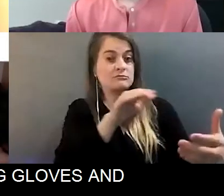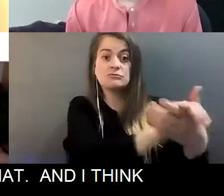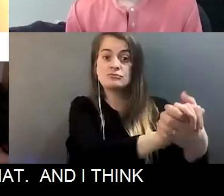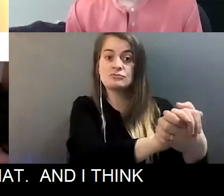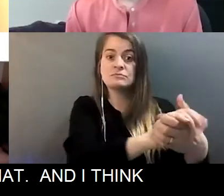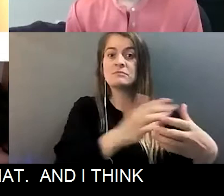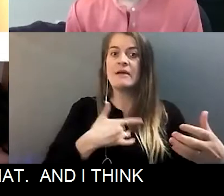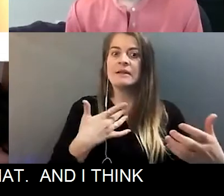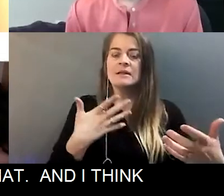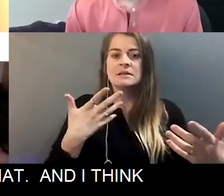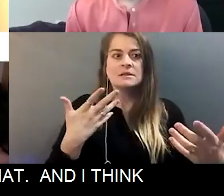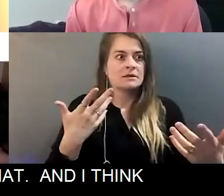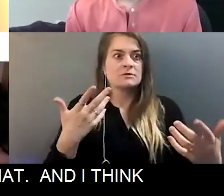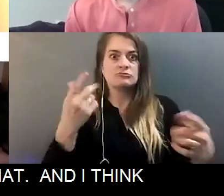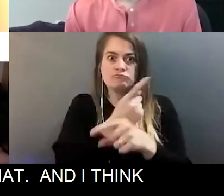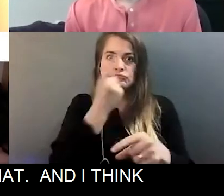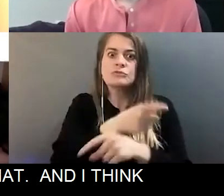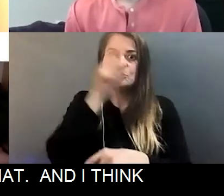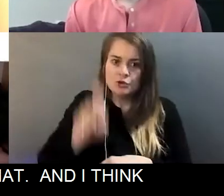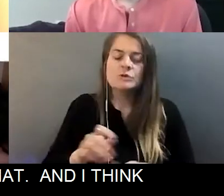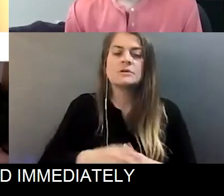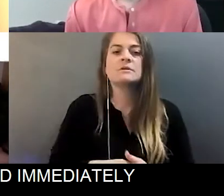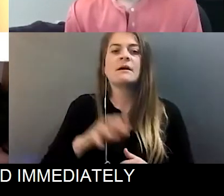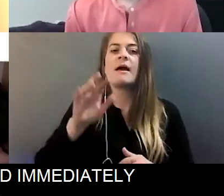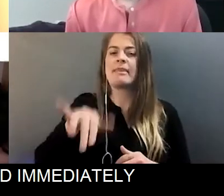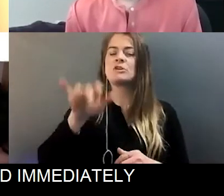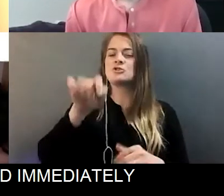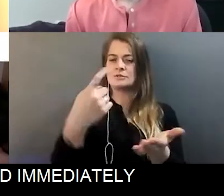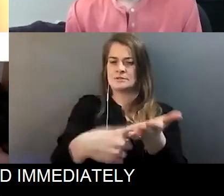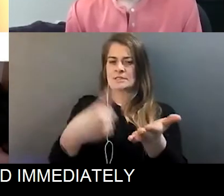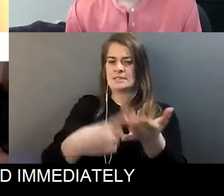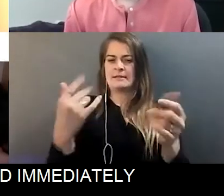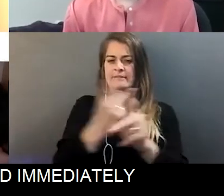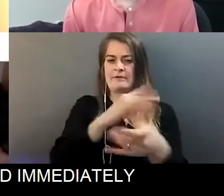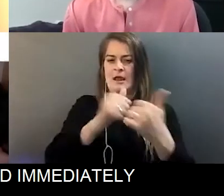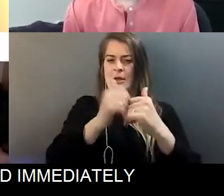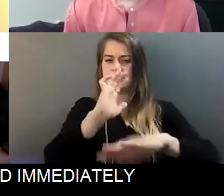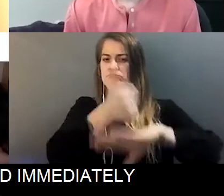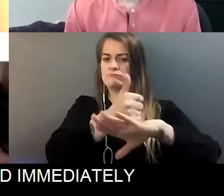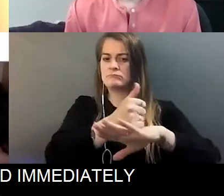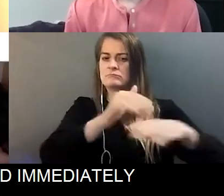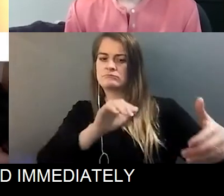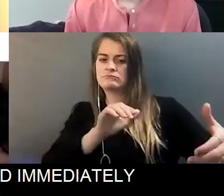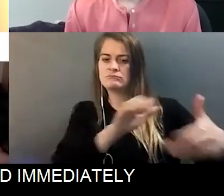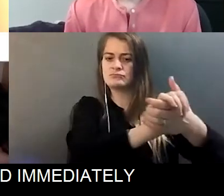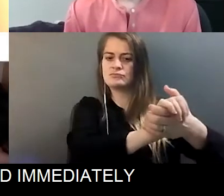see the harm in that. And I think that that is something that could be addressed immediately to make a significant difference.